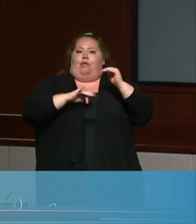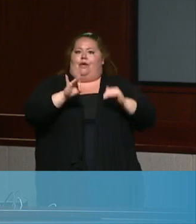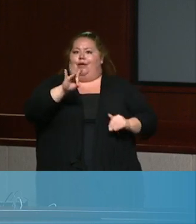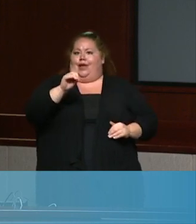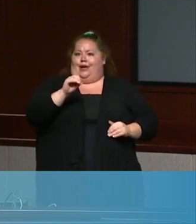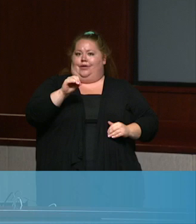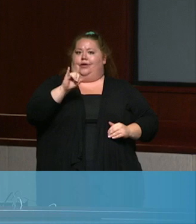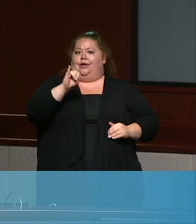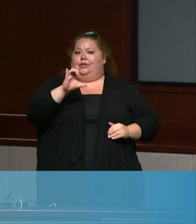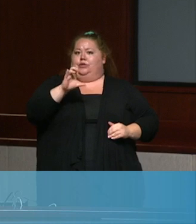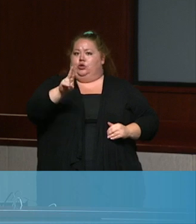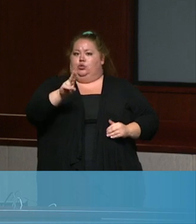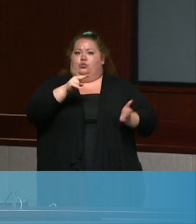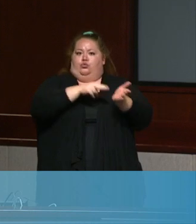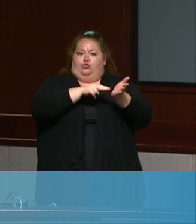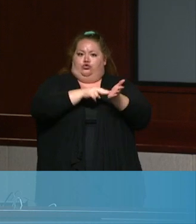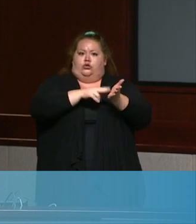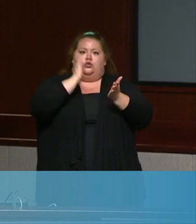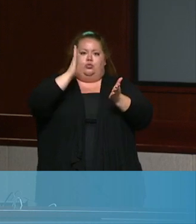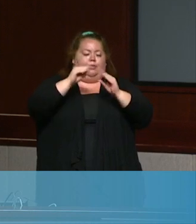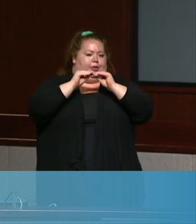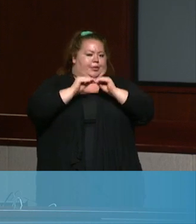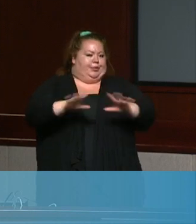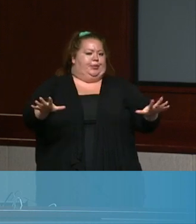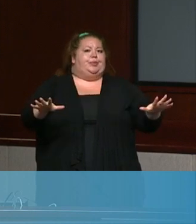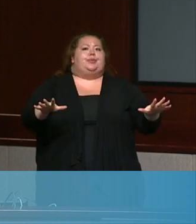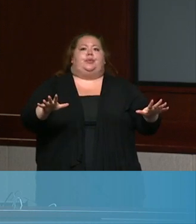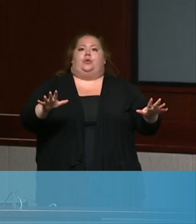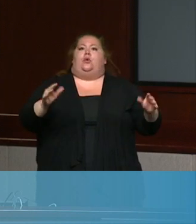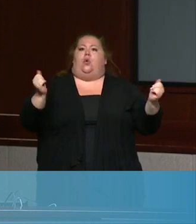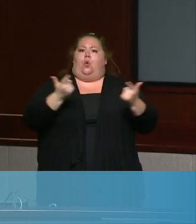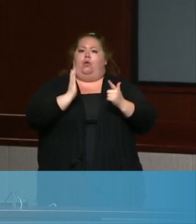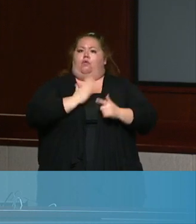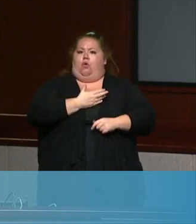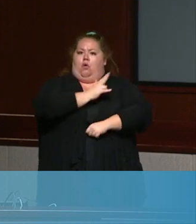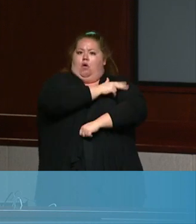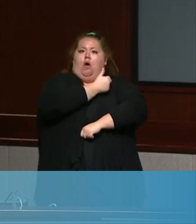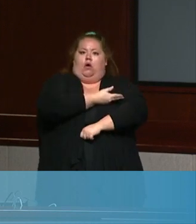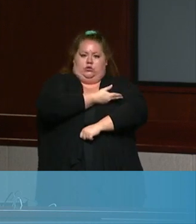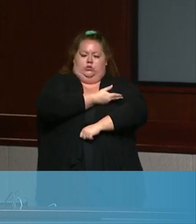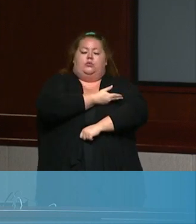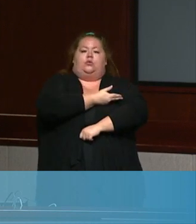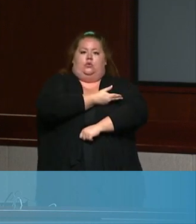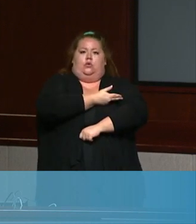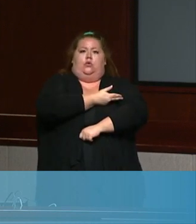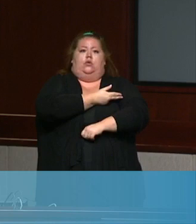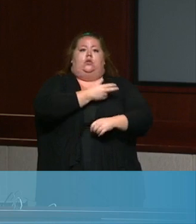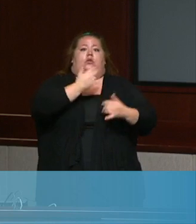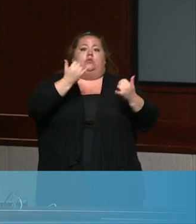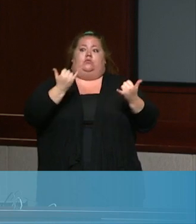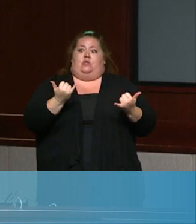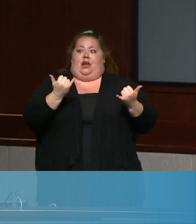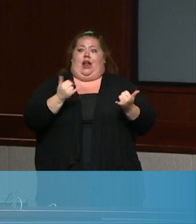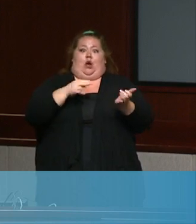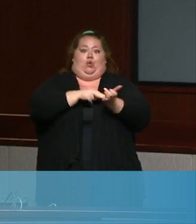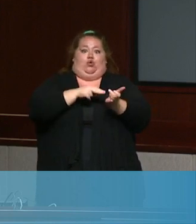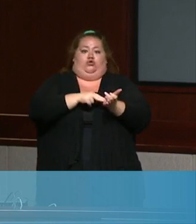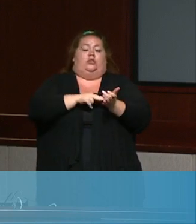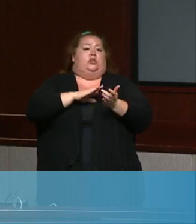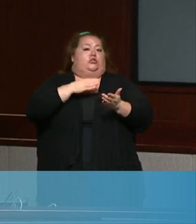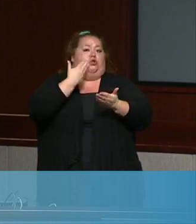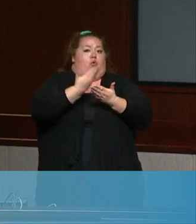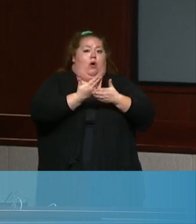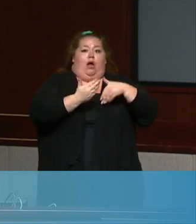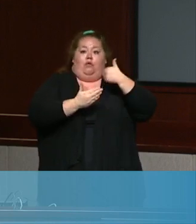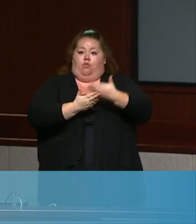distributed out to our large acute care hospitals. Those nurses are now arriving and now